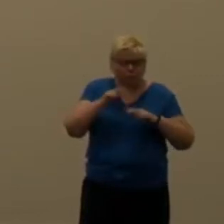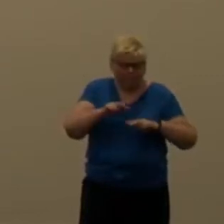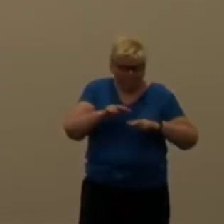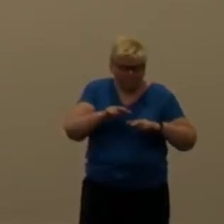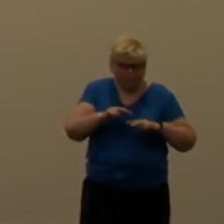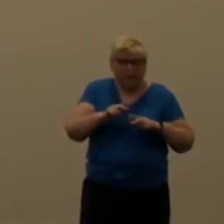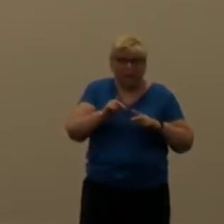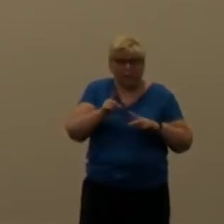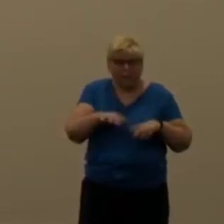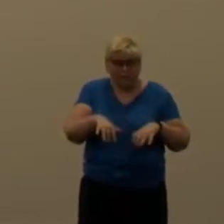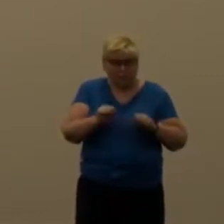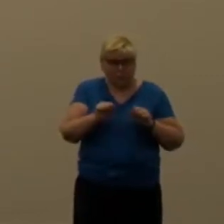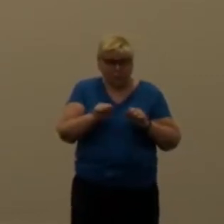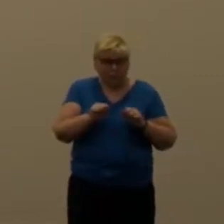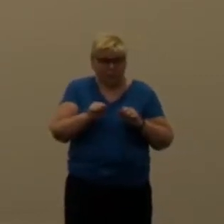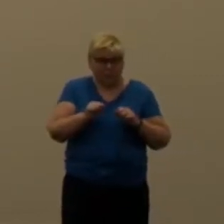is triggered.